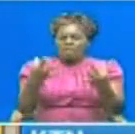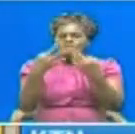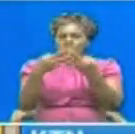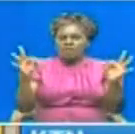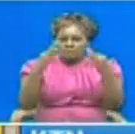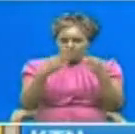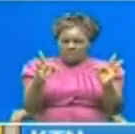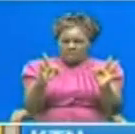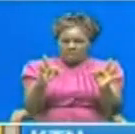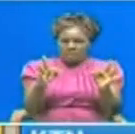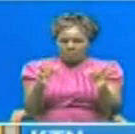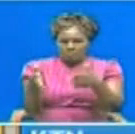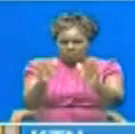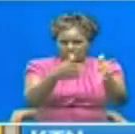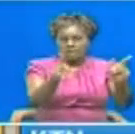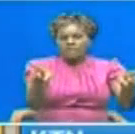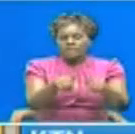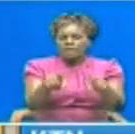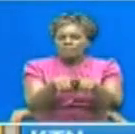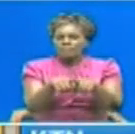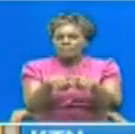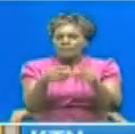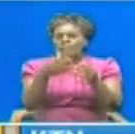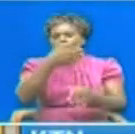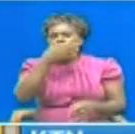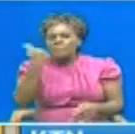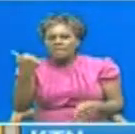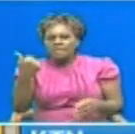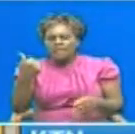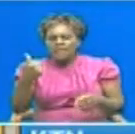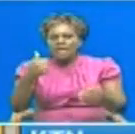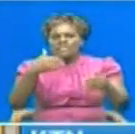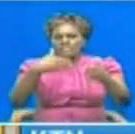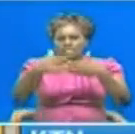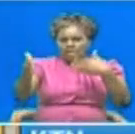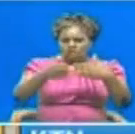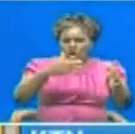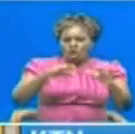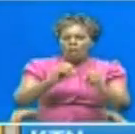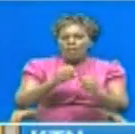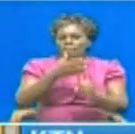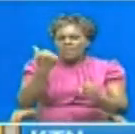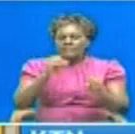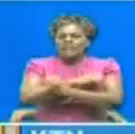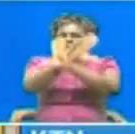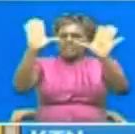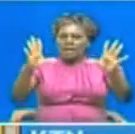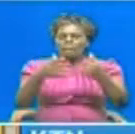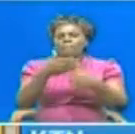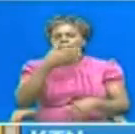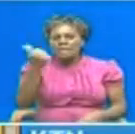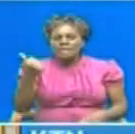of spectrum, in terms of better signal, better clarity, better